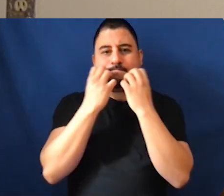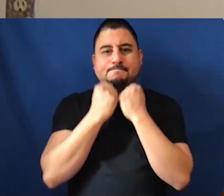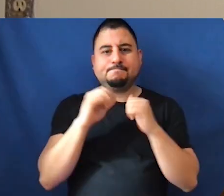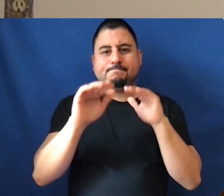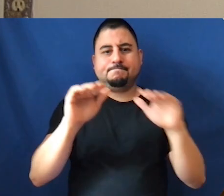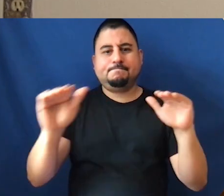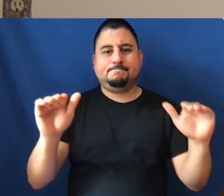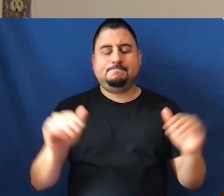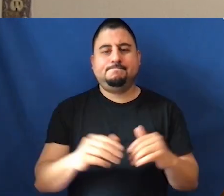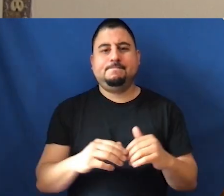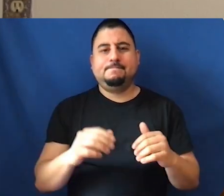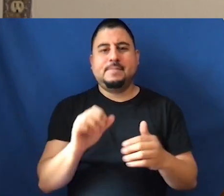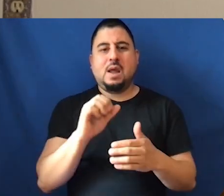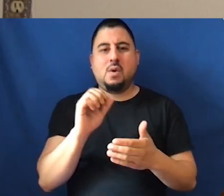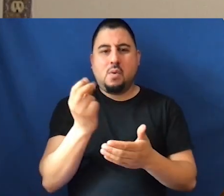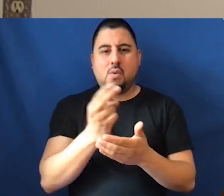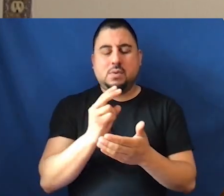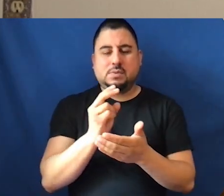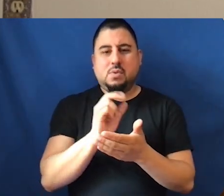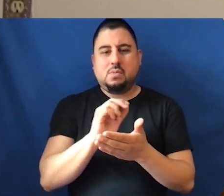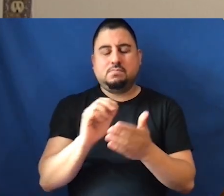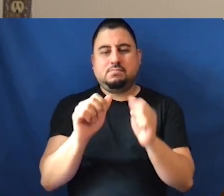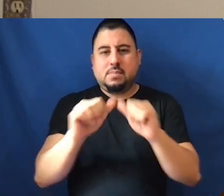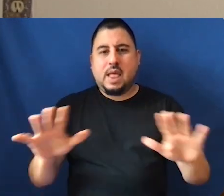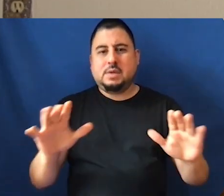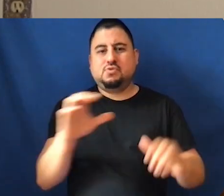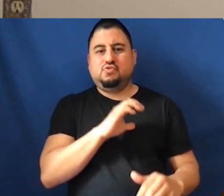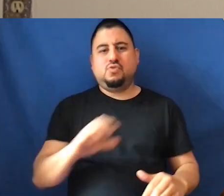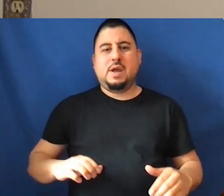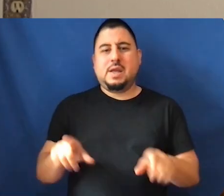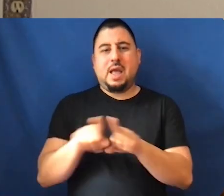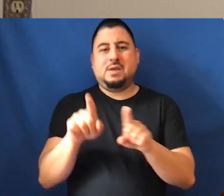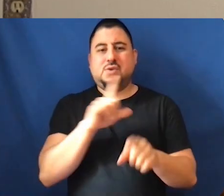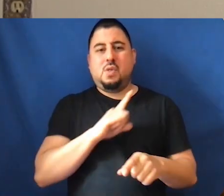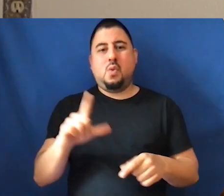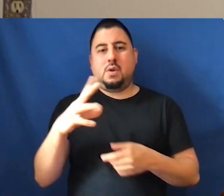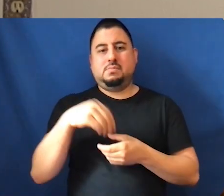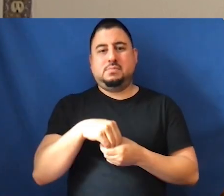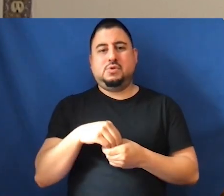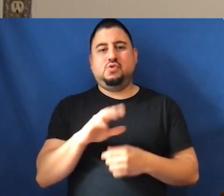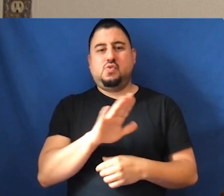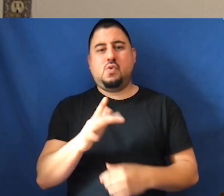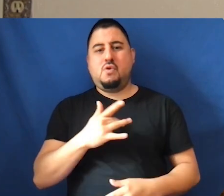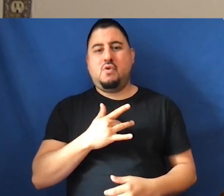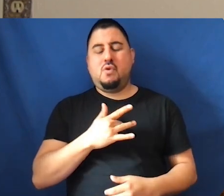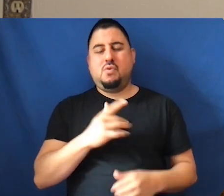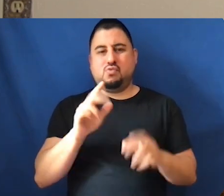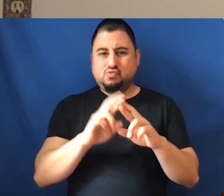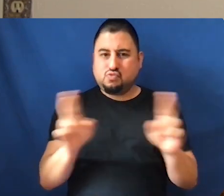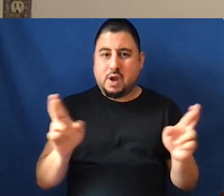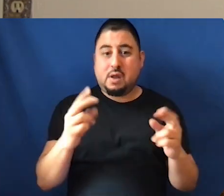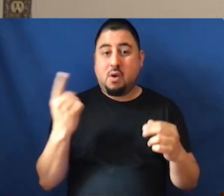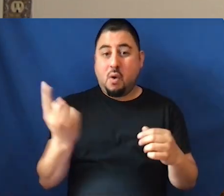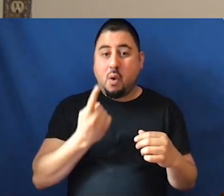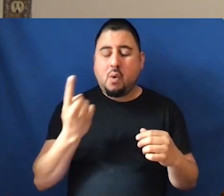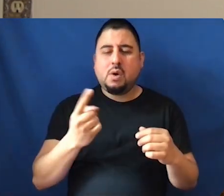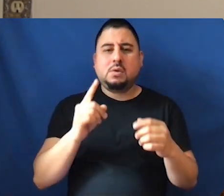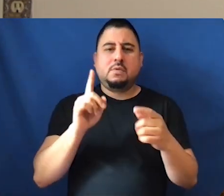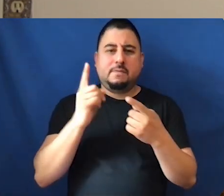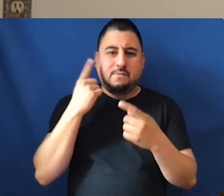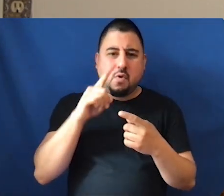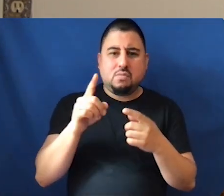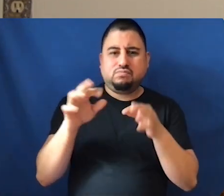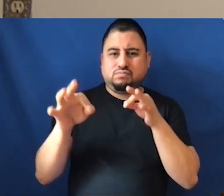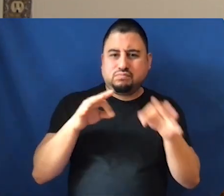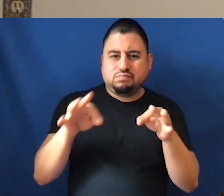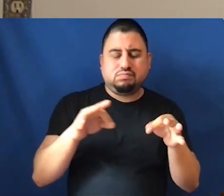Beloved, sanctify Christ as Lord in your hearts. Always be ready to give an explanation